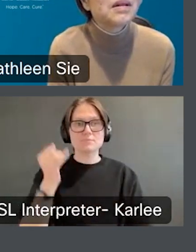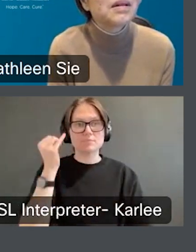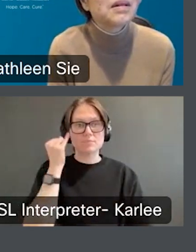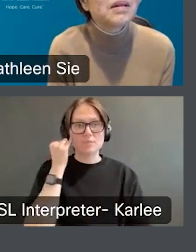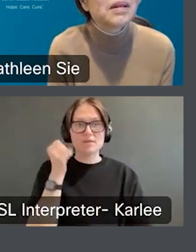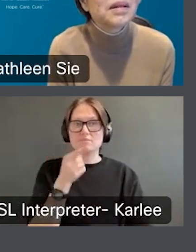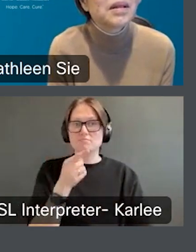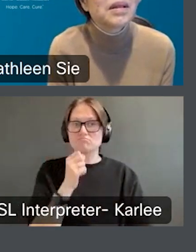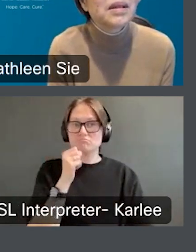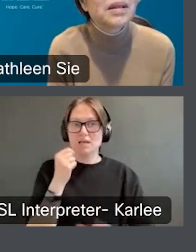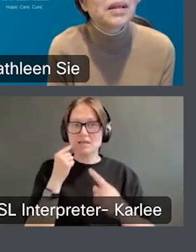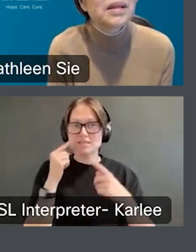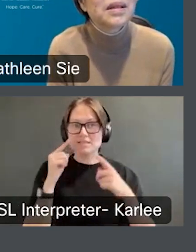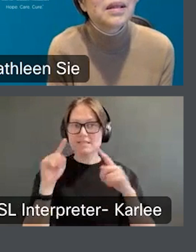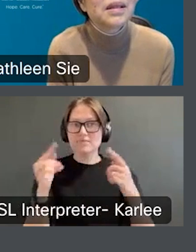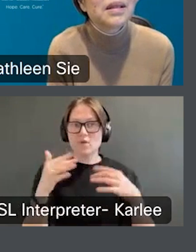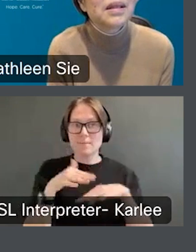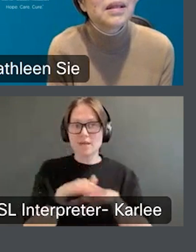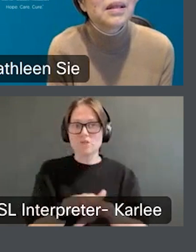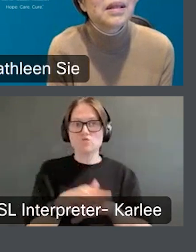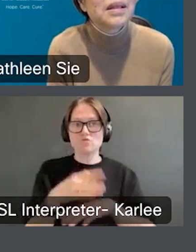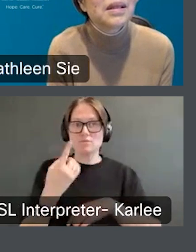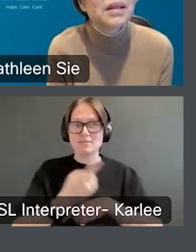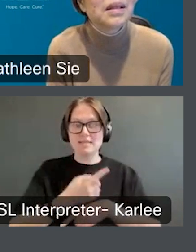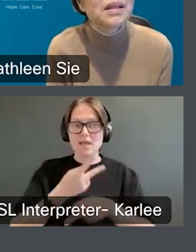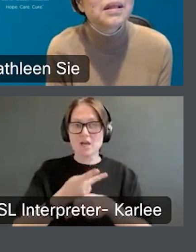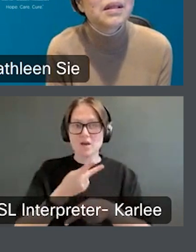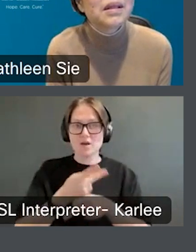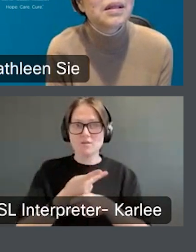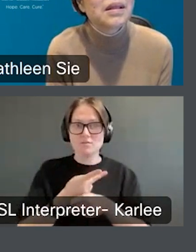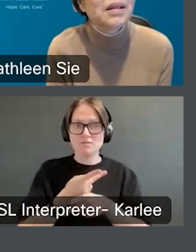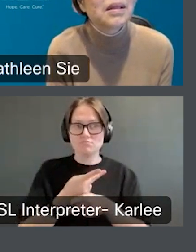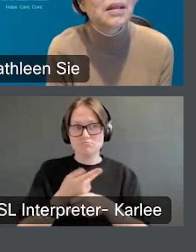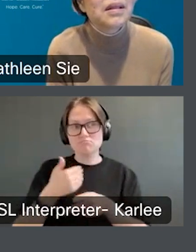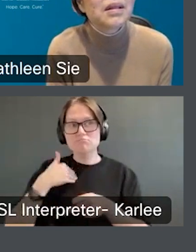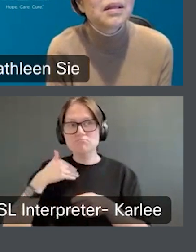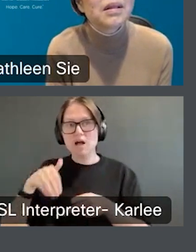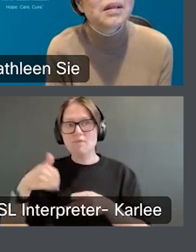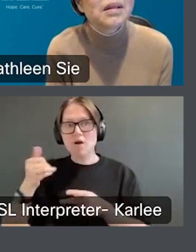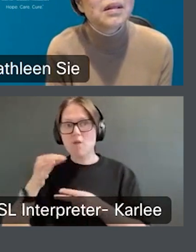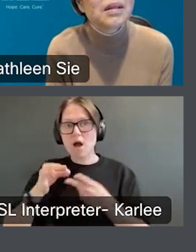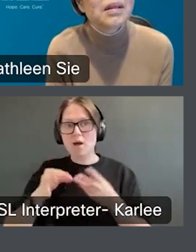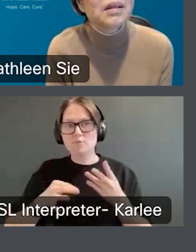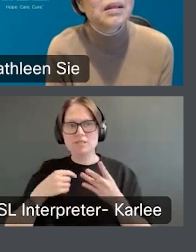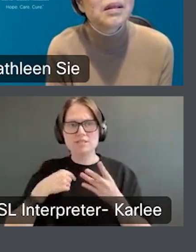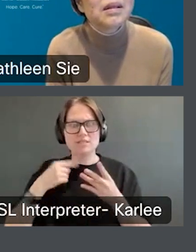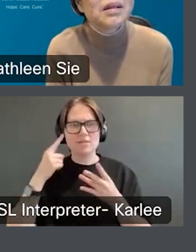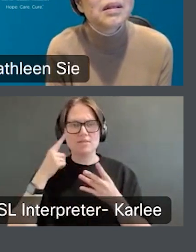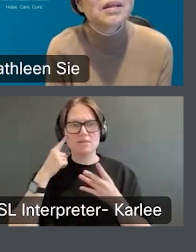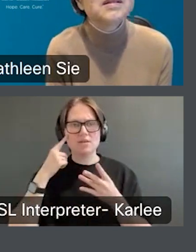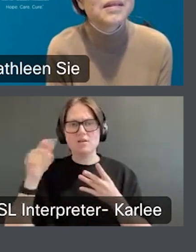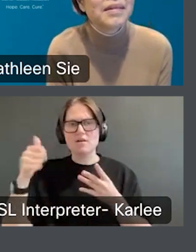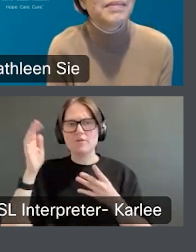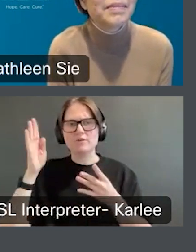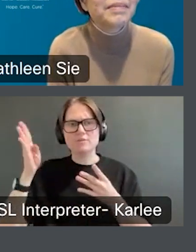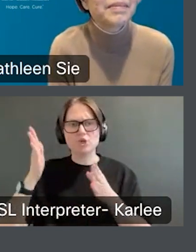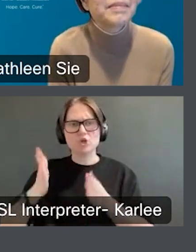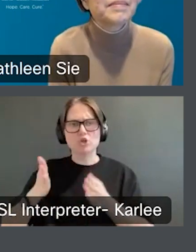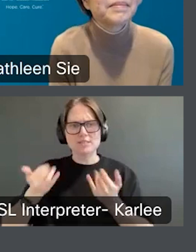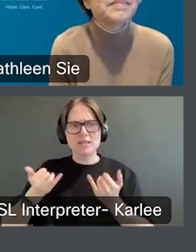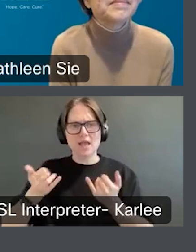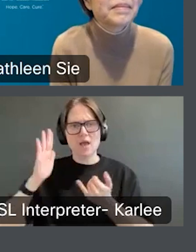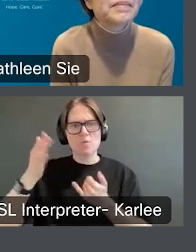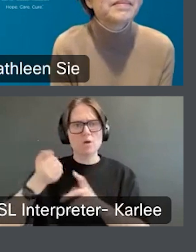his mainstream daycare, there are some options, and I think our other speakers today will be talking about